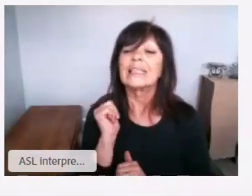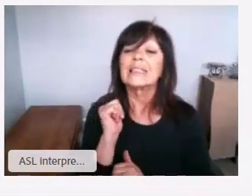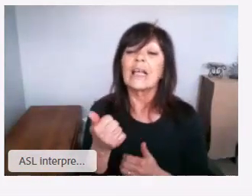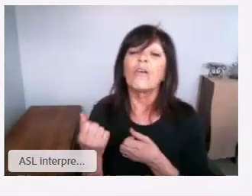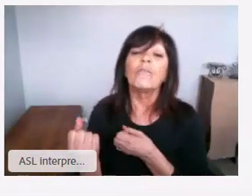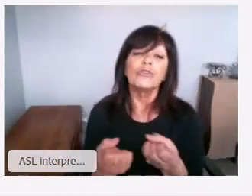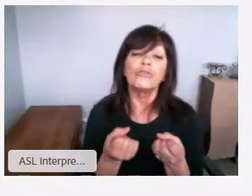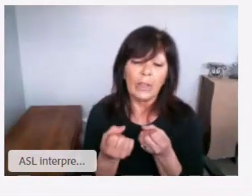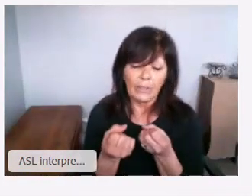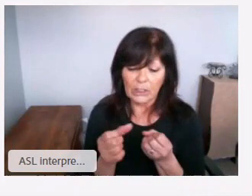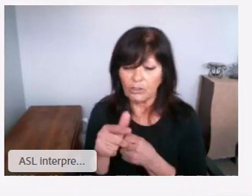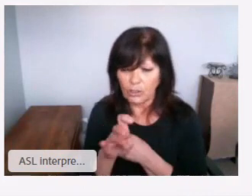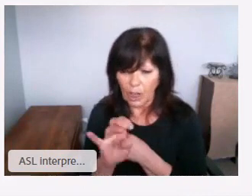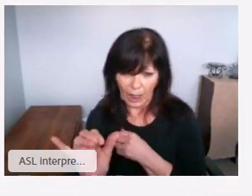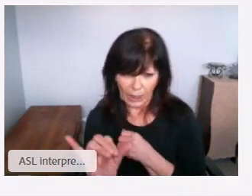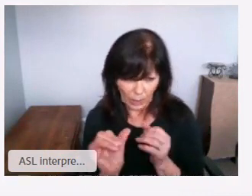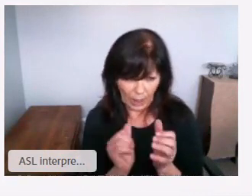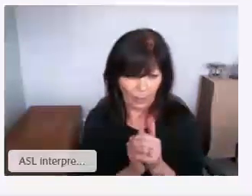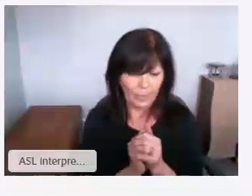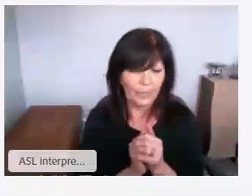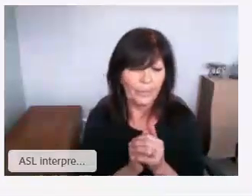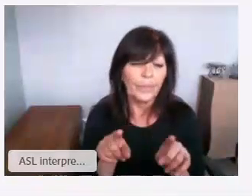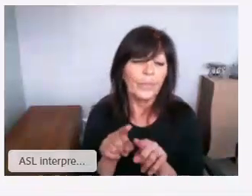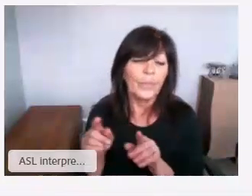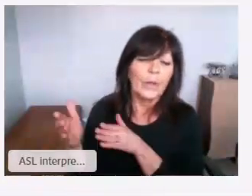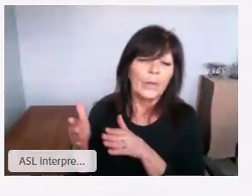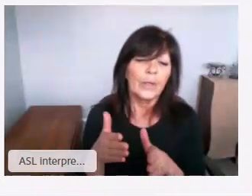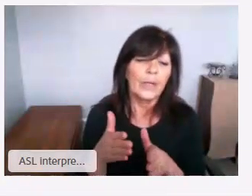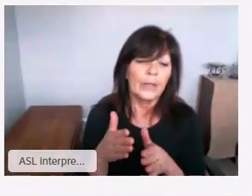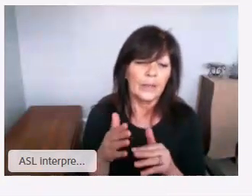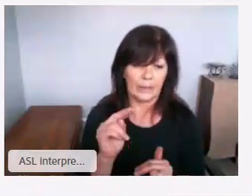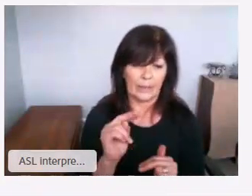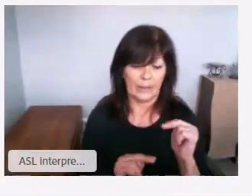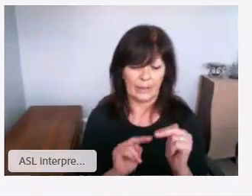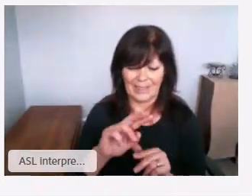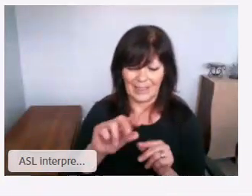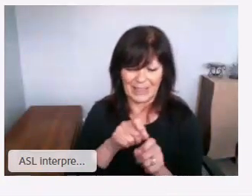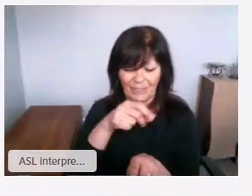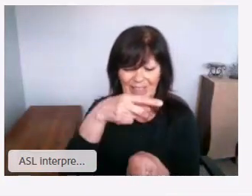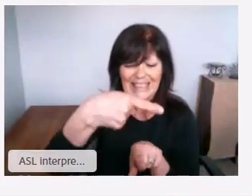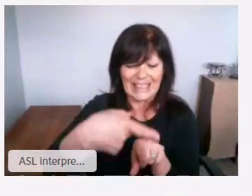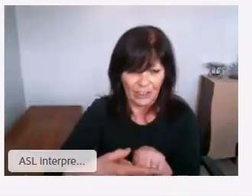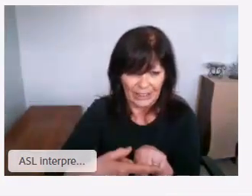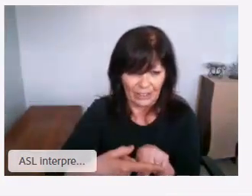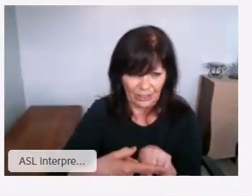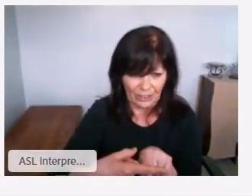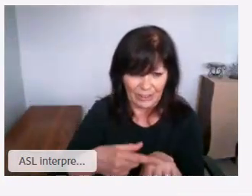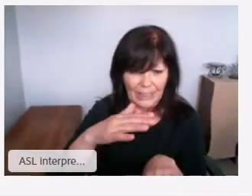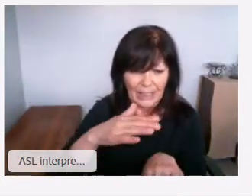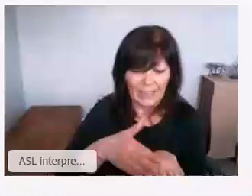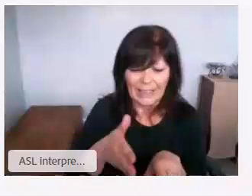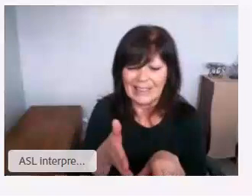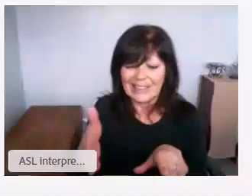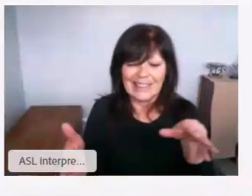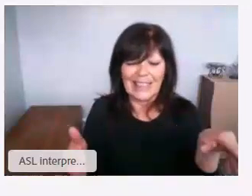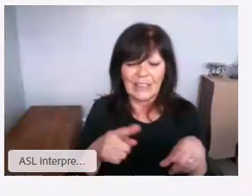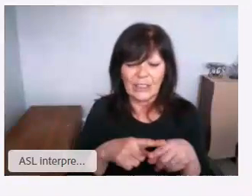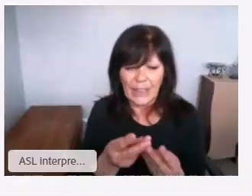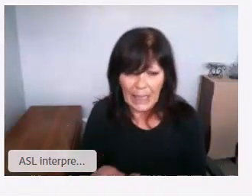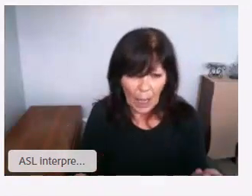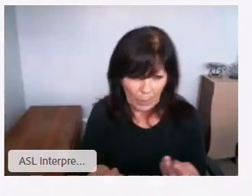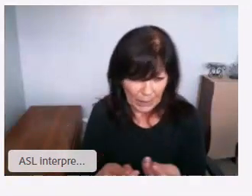well. We're also planning on infrastructure at specific intersections that are on and adjacent to the campus,